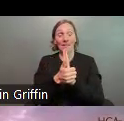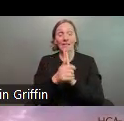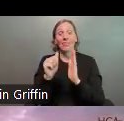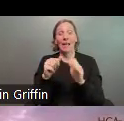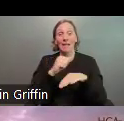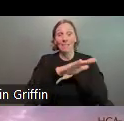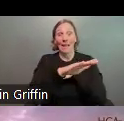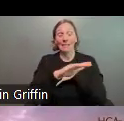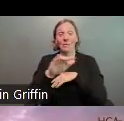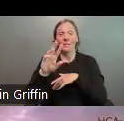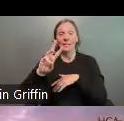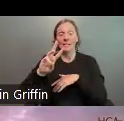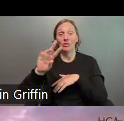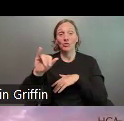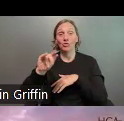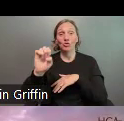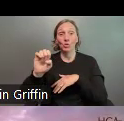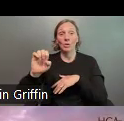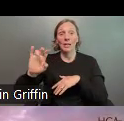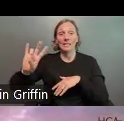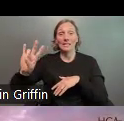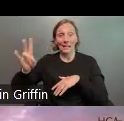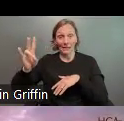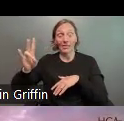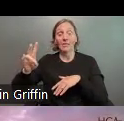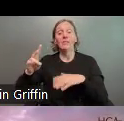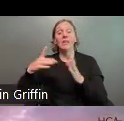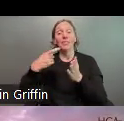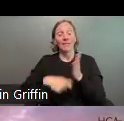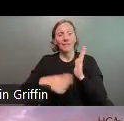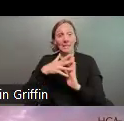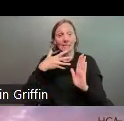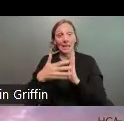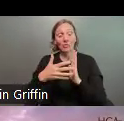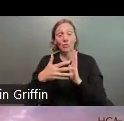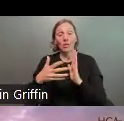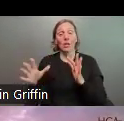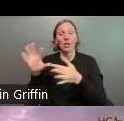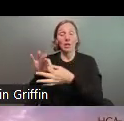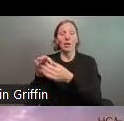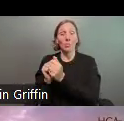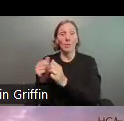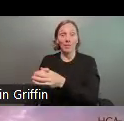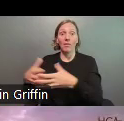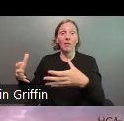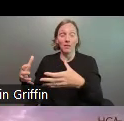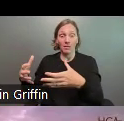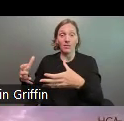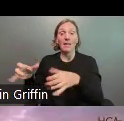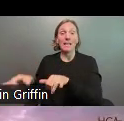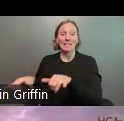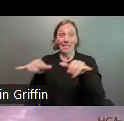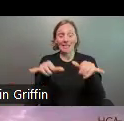The fee schedule associated with the Apple Health Expansion product is the